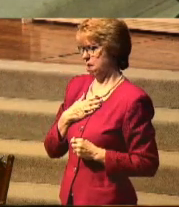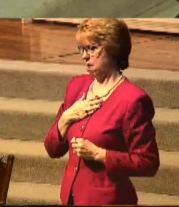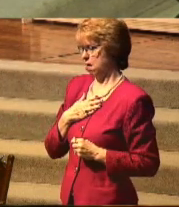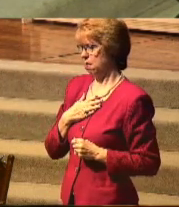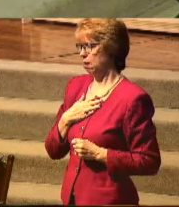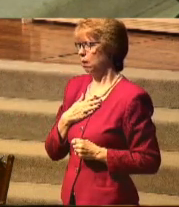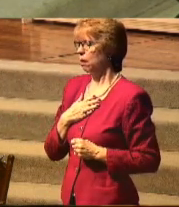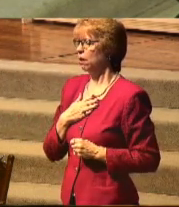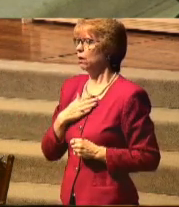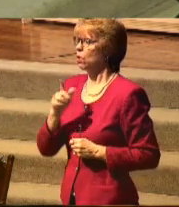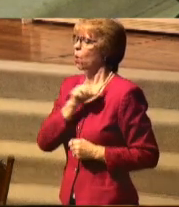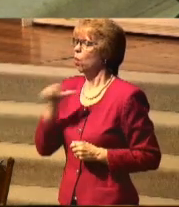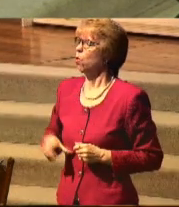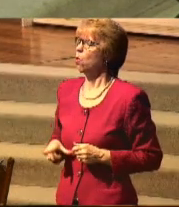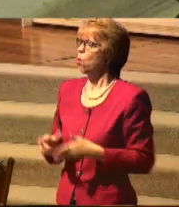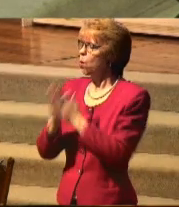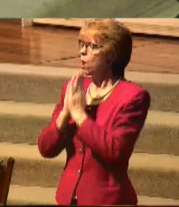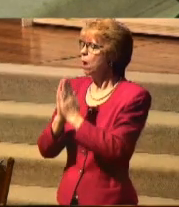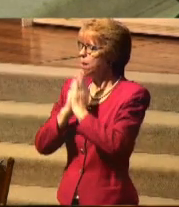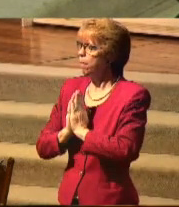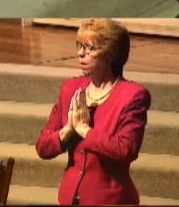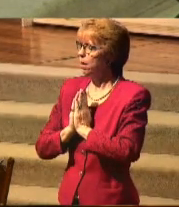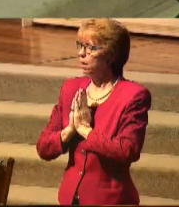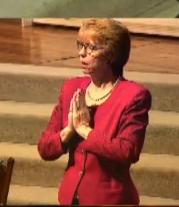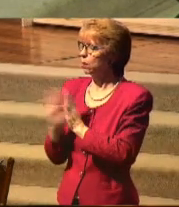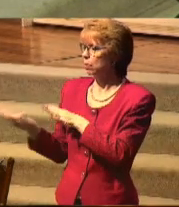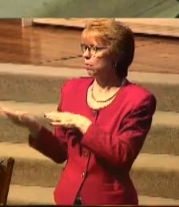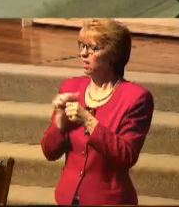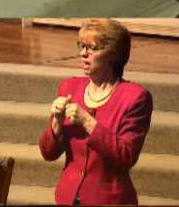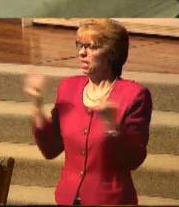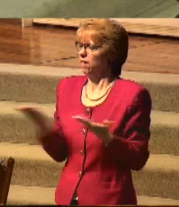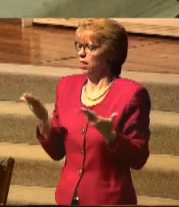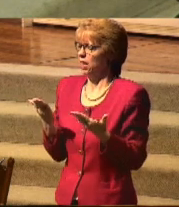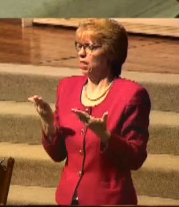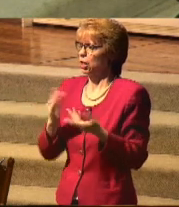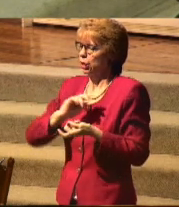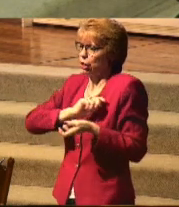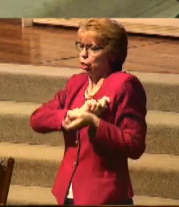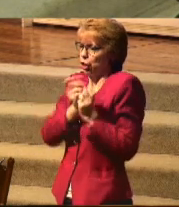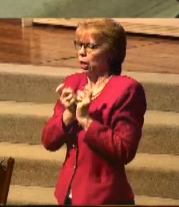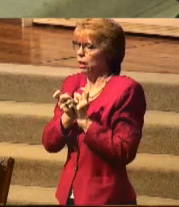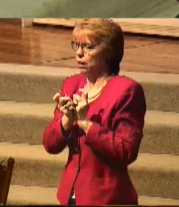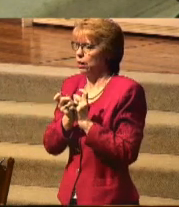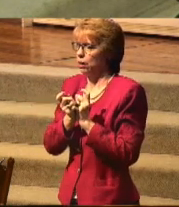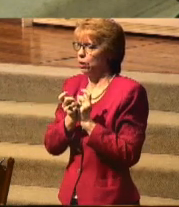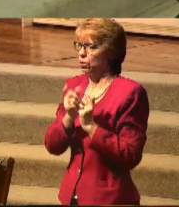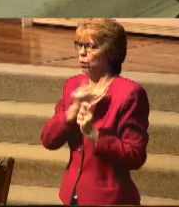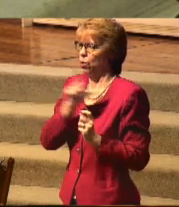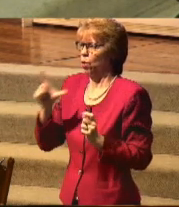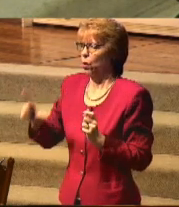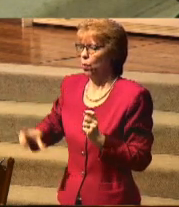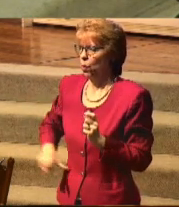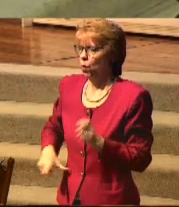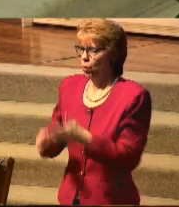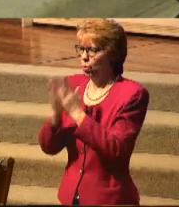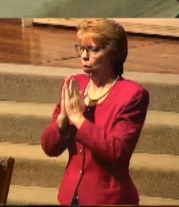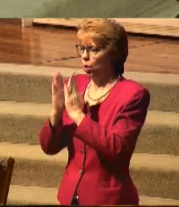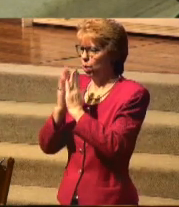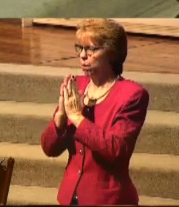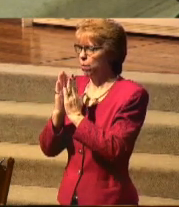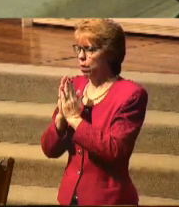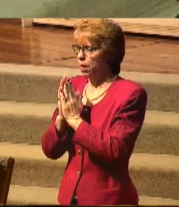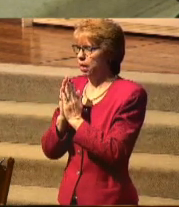Lord, I pray that we would go out these doors different, changed. Lord, I pray that just as these